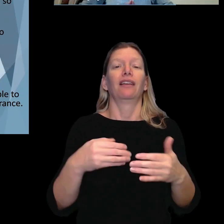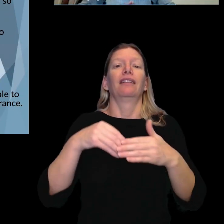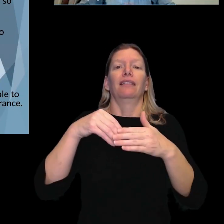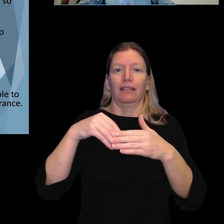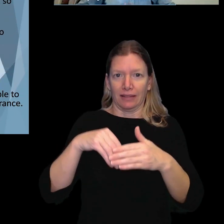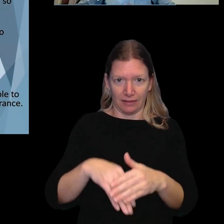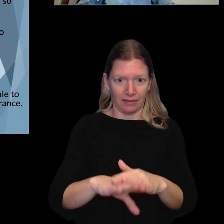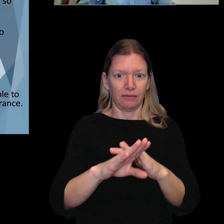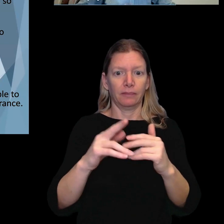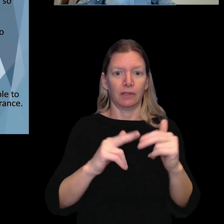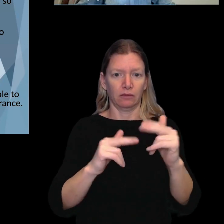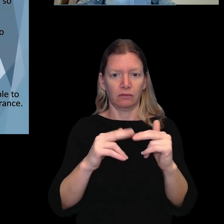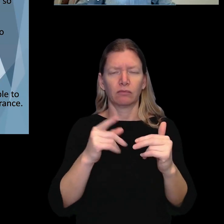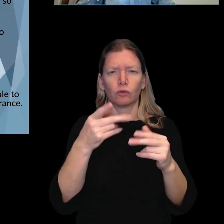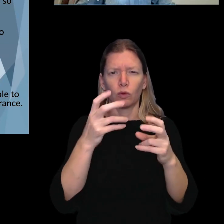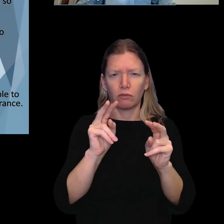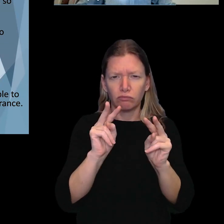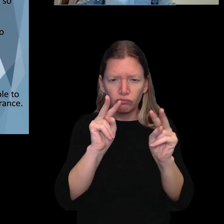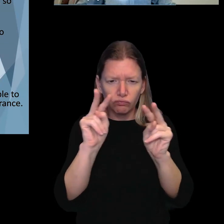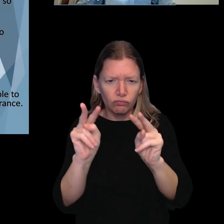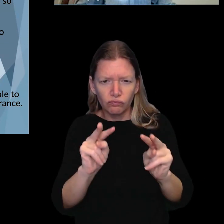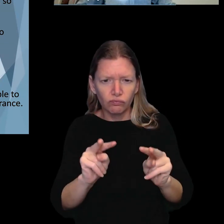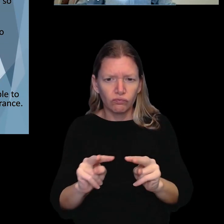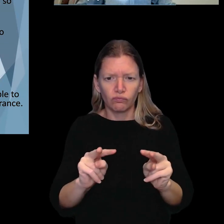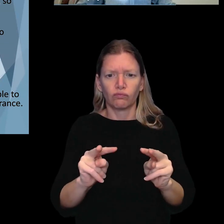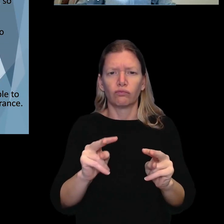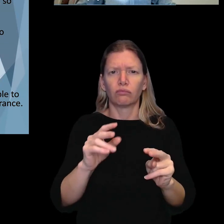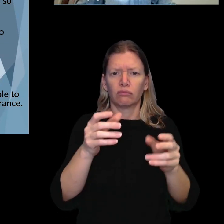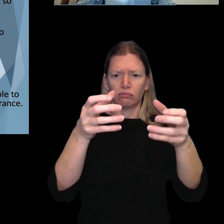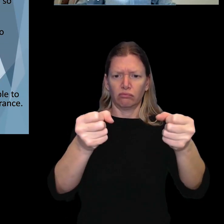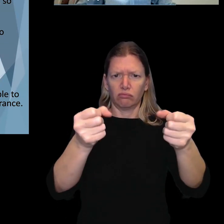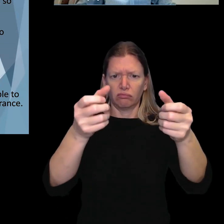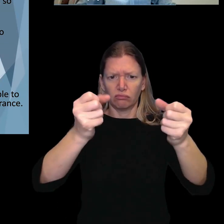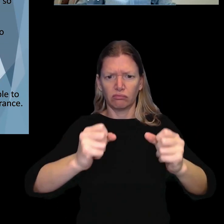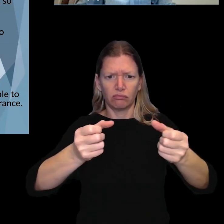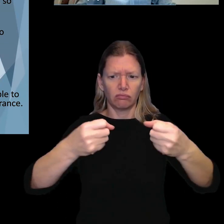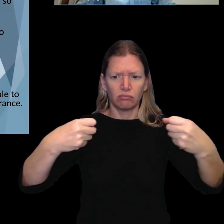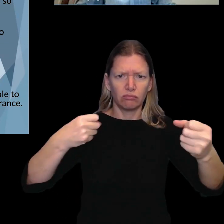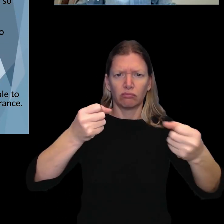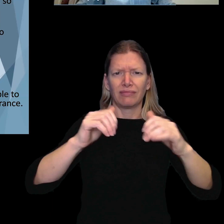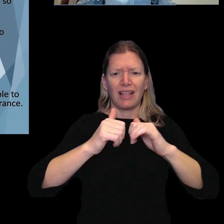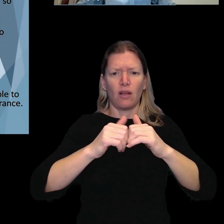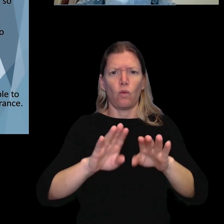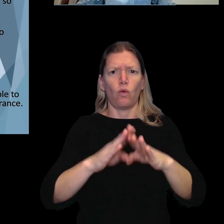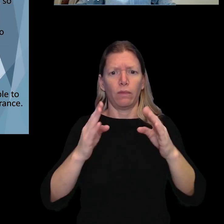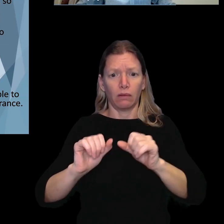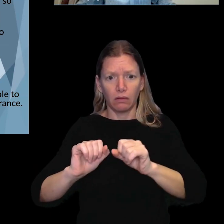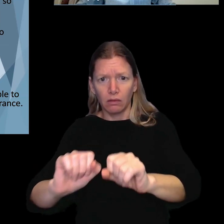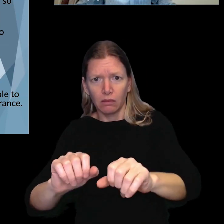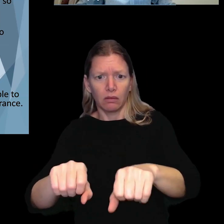So then the building entrances. You want to take a look at the handles or the hardware